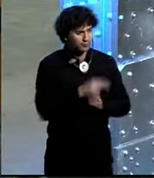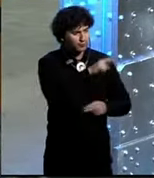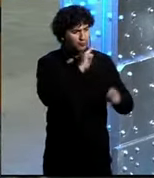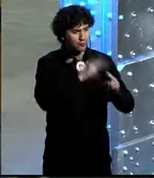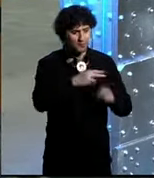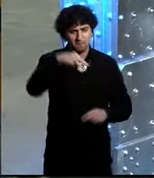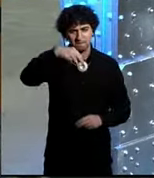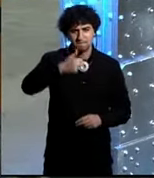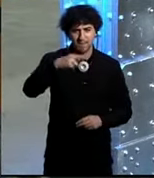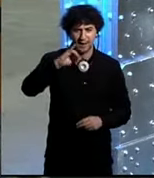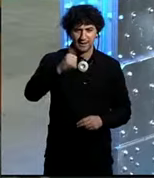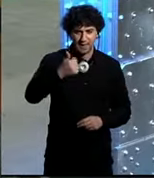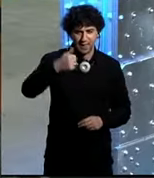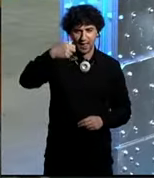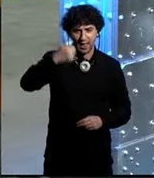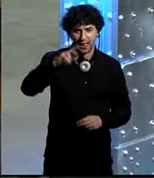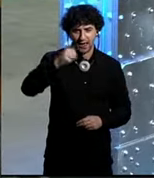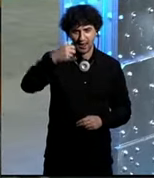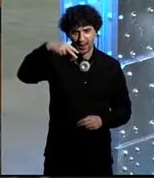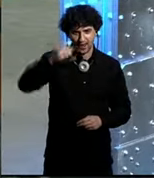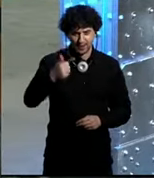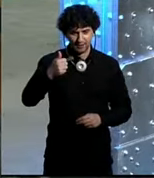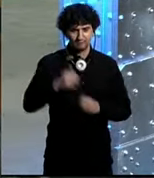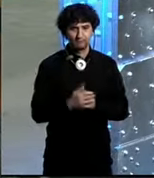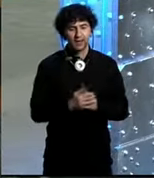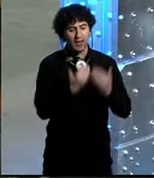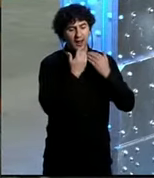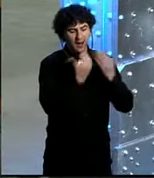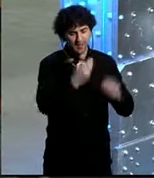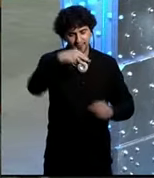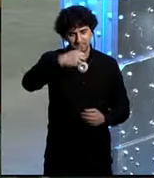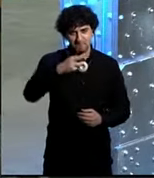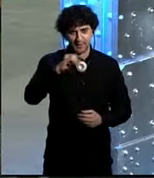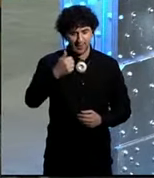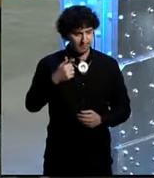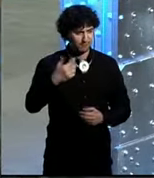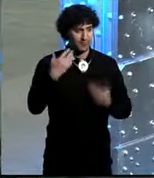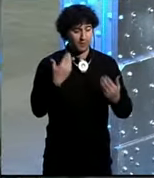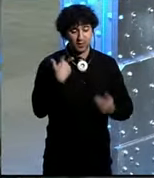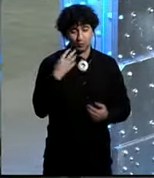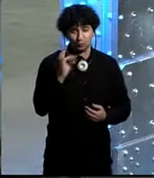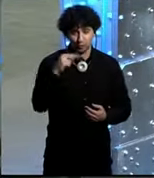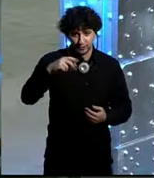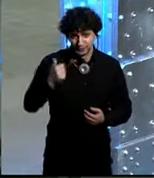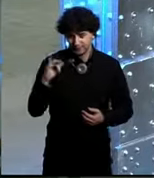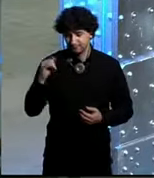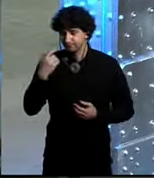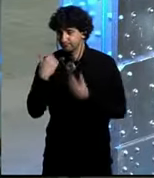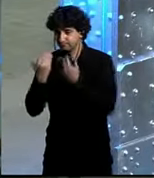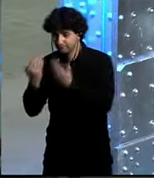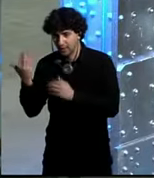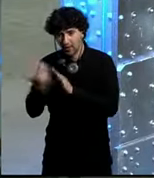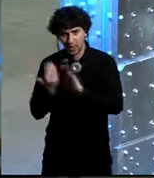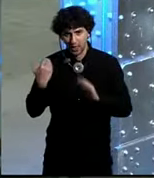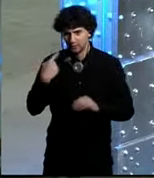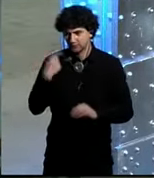Okay, what's your name? Maria Rana. Thank you, Maria. Well, but I was going to tell Tony something that really caught